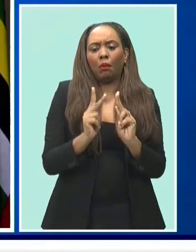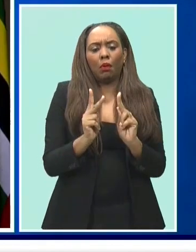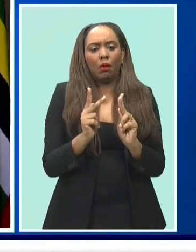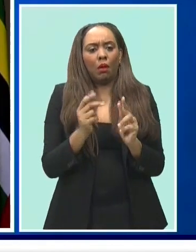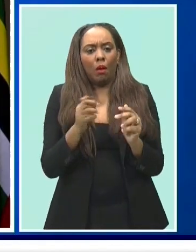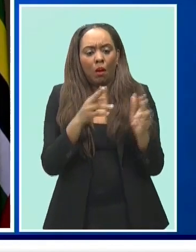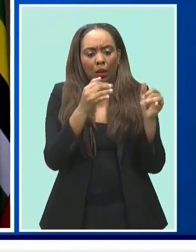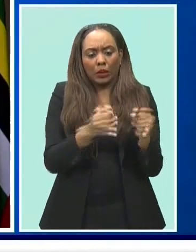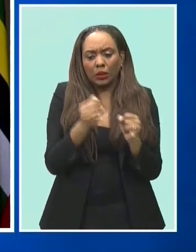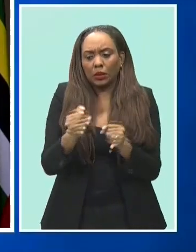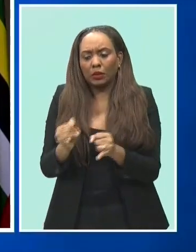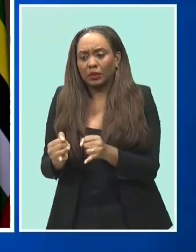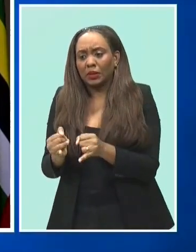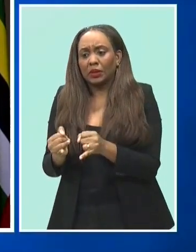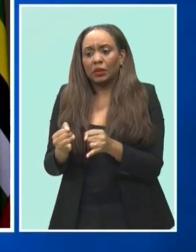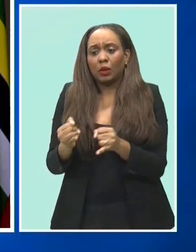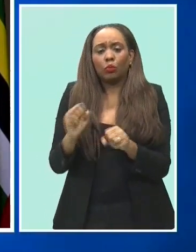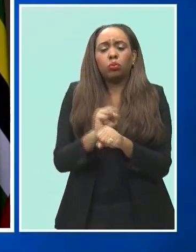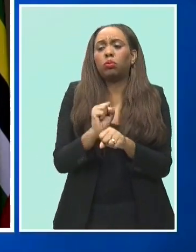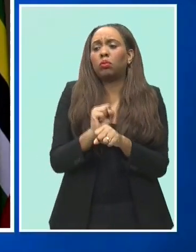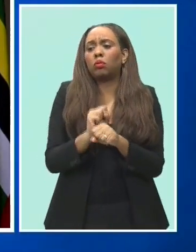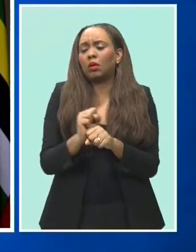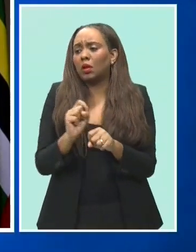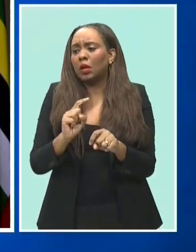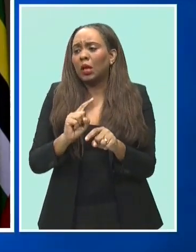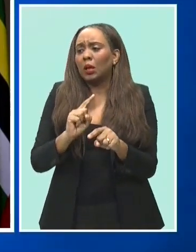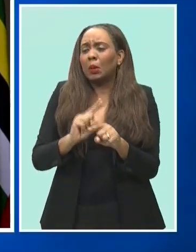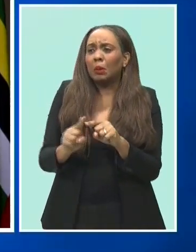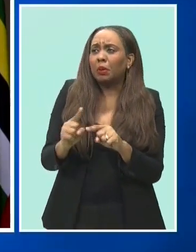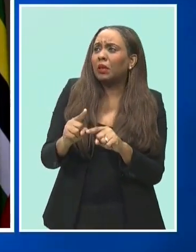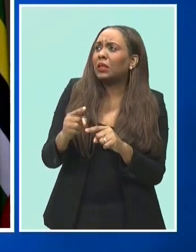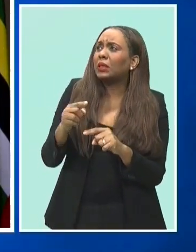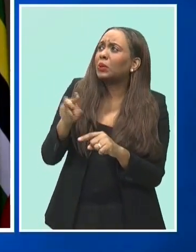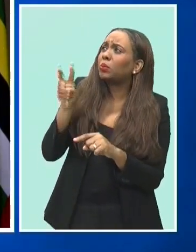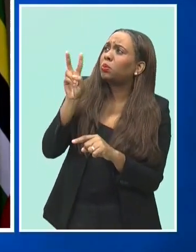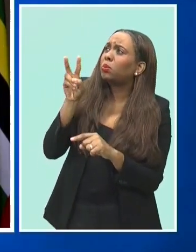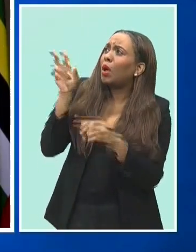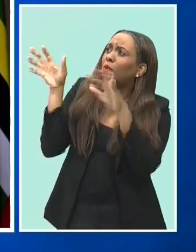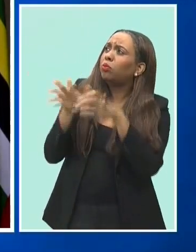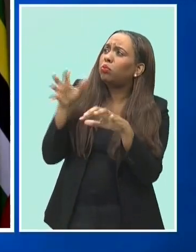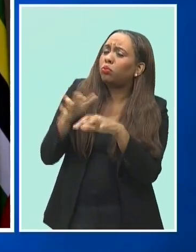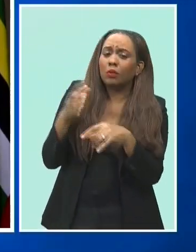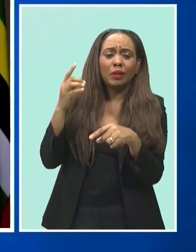to make it home because of rivers overflowing the banks or possible